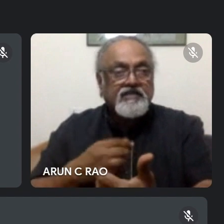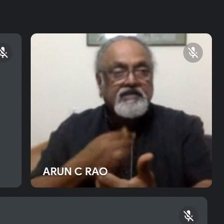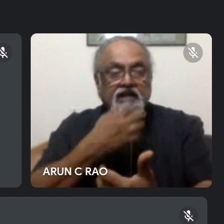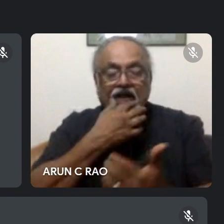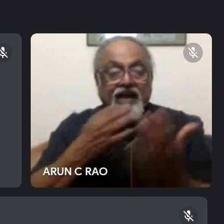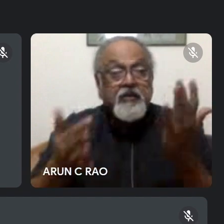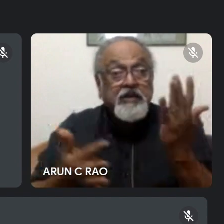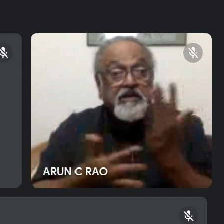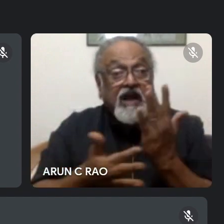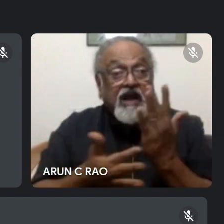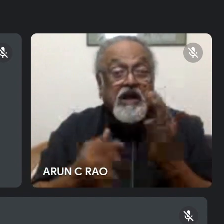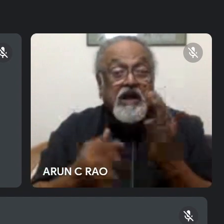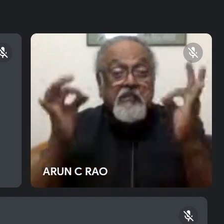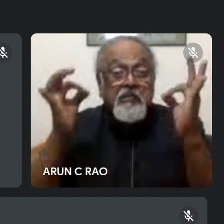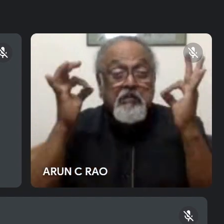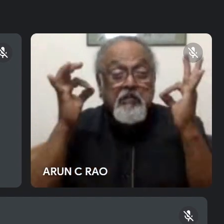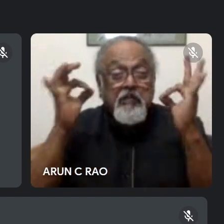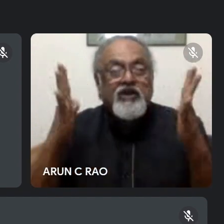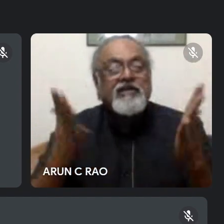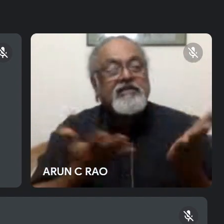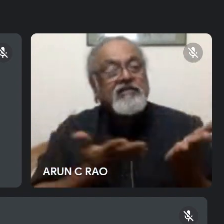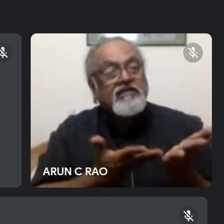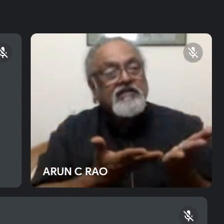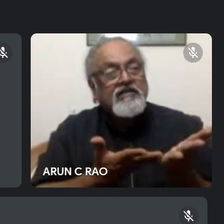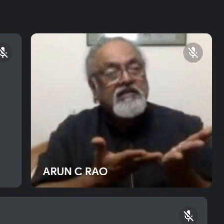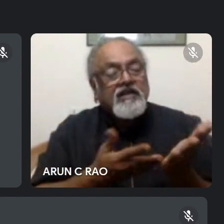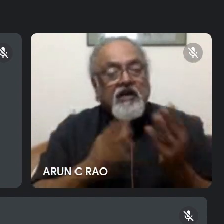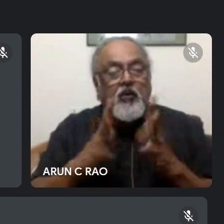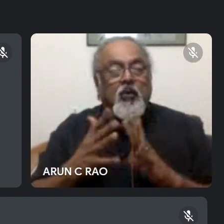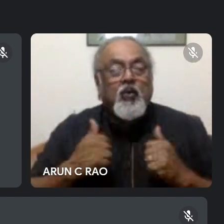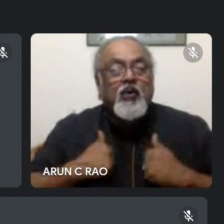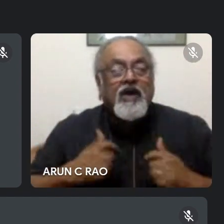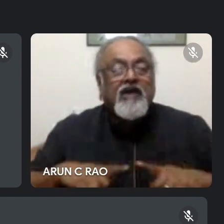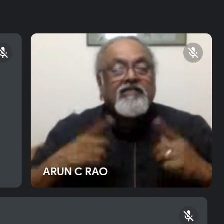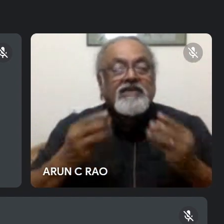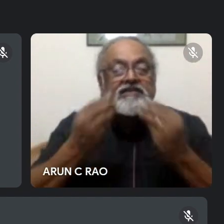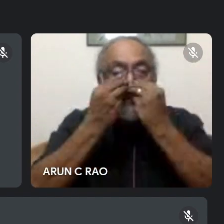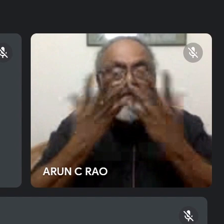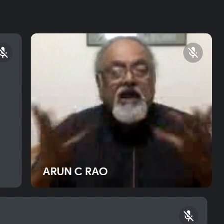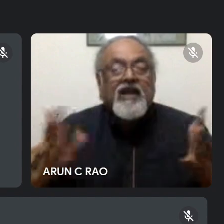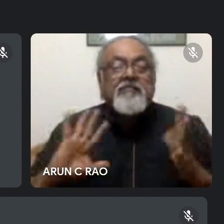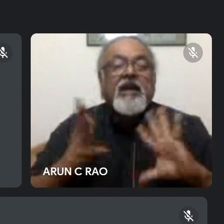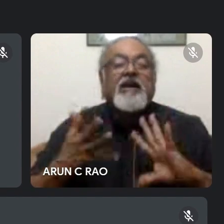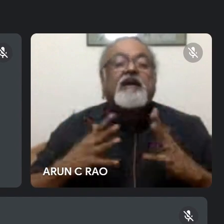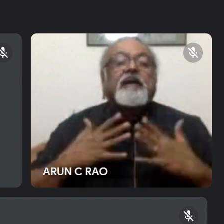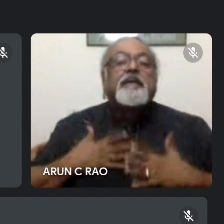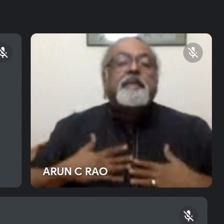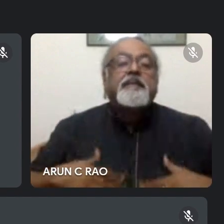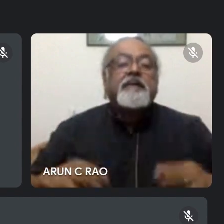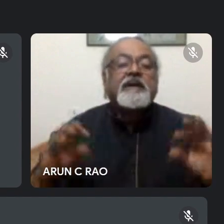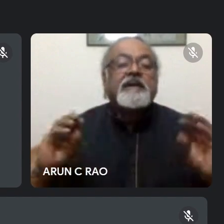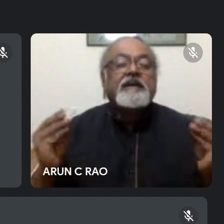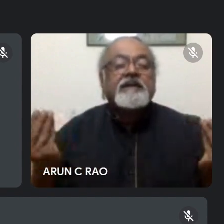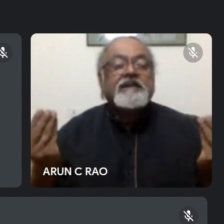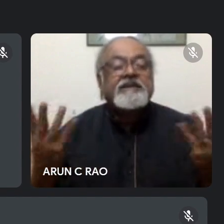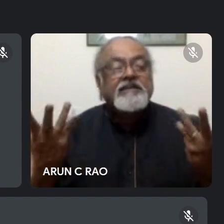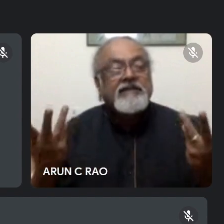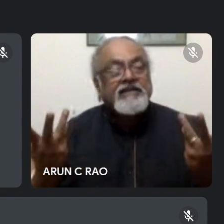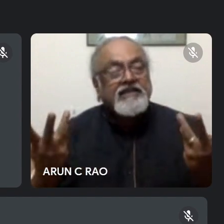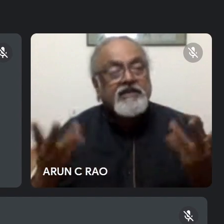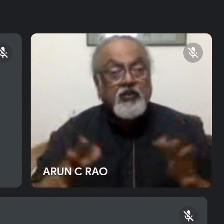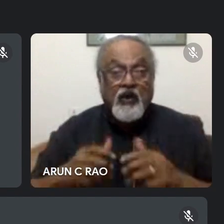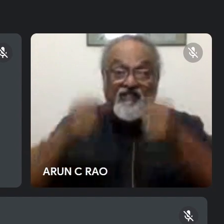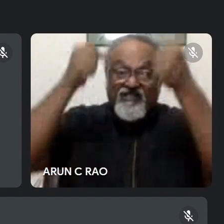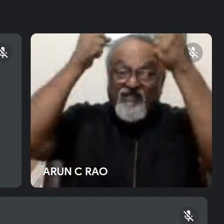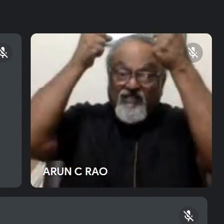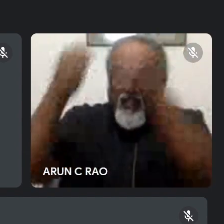important and it's so vital to just making our lives a lot more easier to live. And I think instead of us trying to force the child to